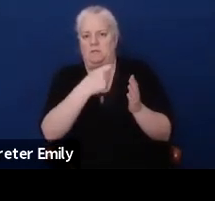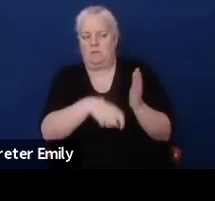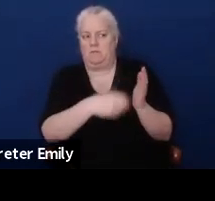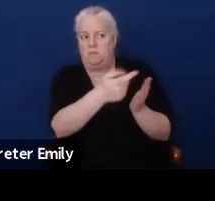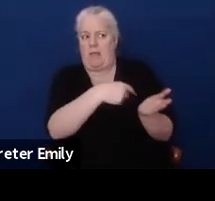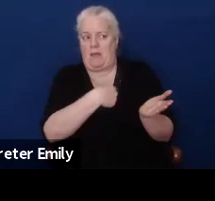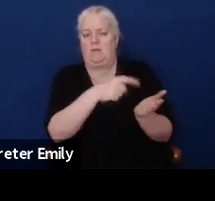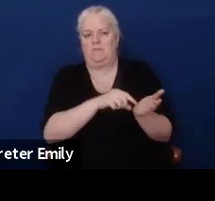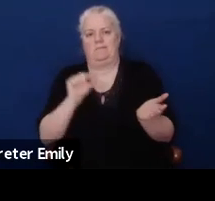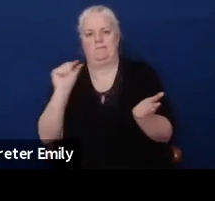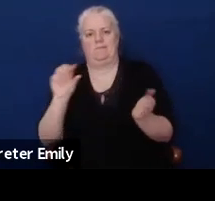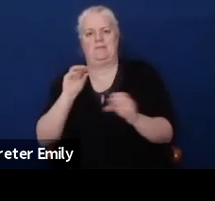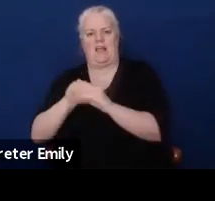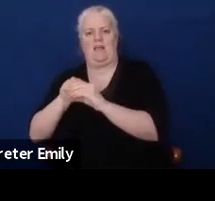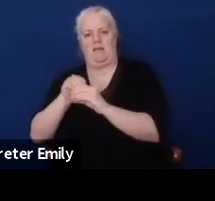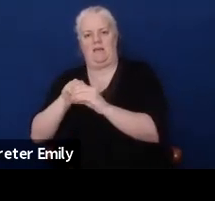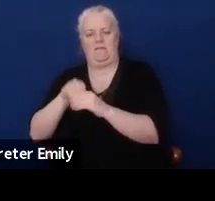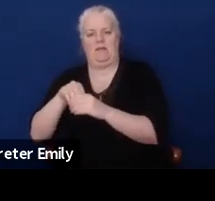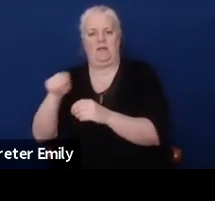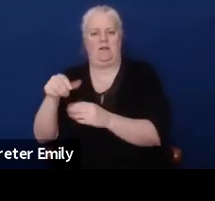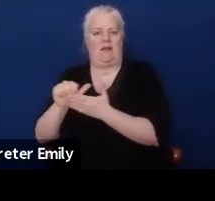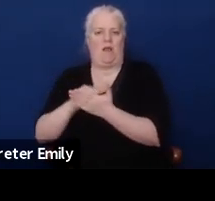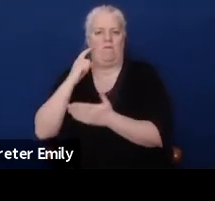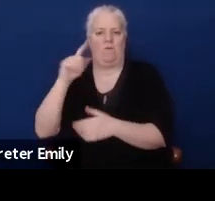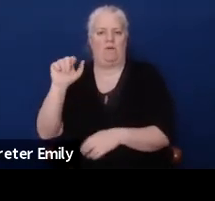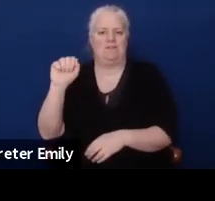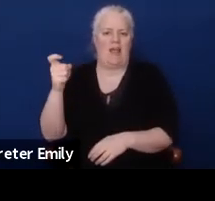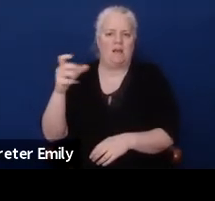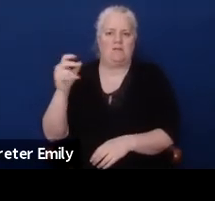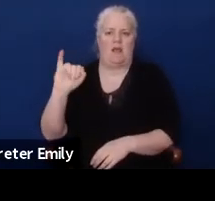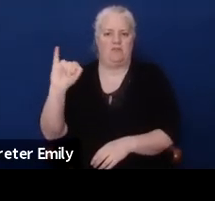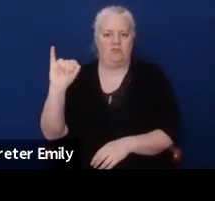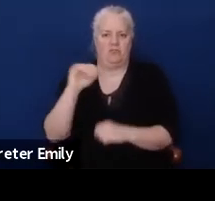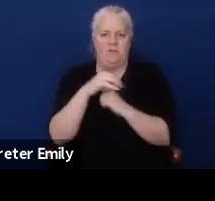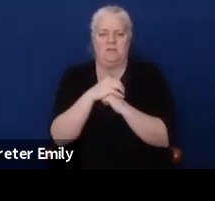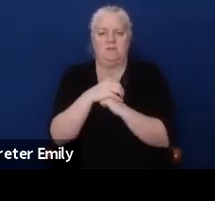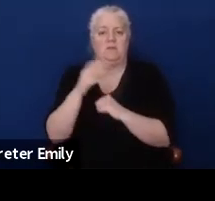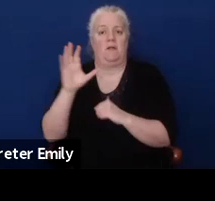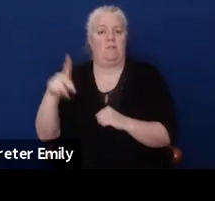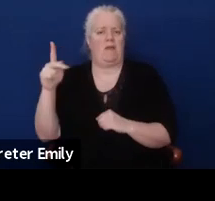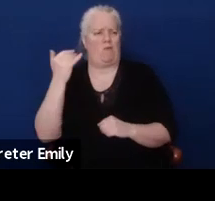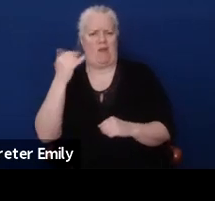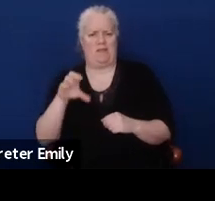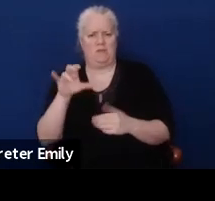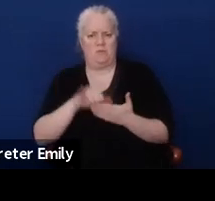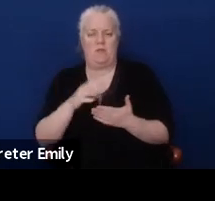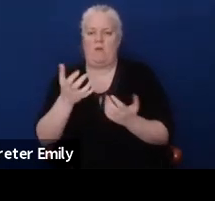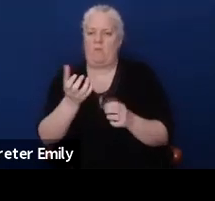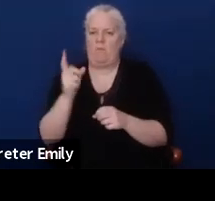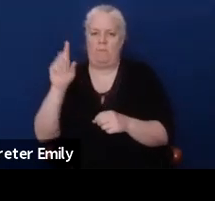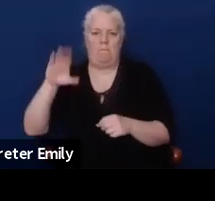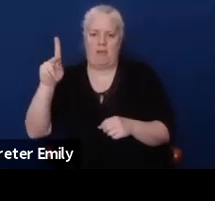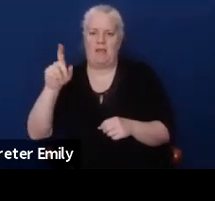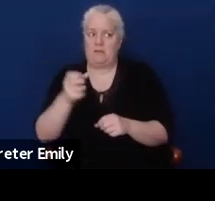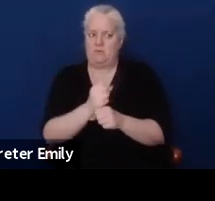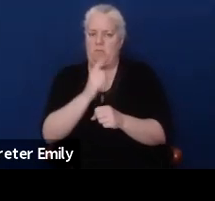Um, and the reason that bank does that, because they want to make sure that the property that you are buying is fully insured and the taxes